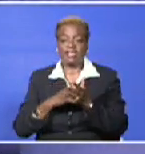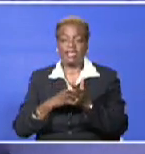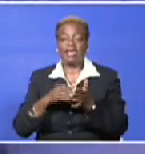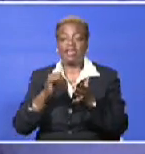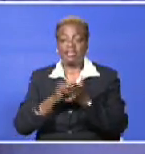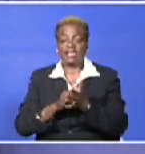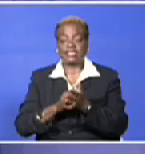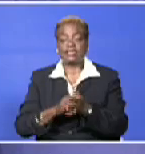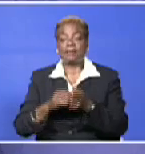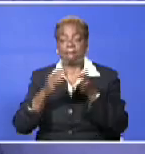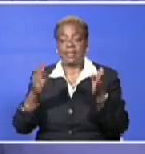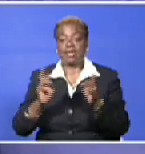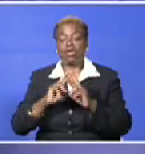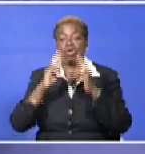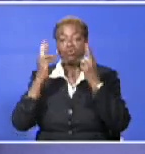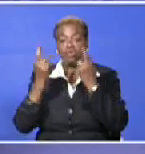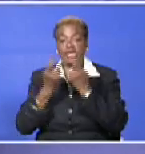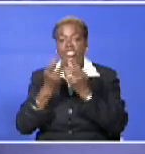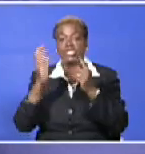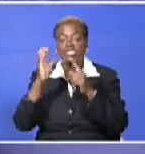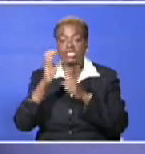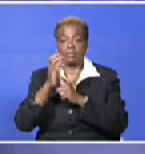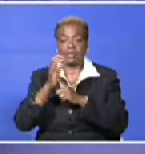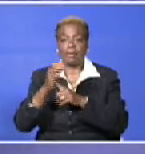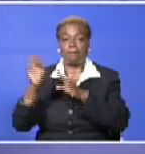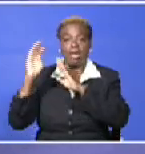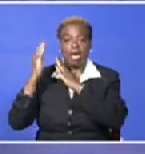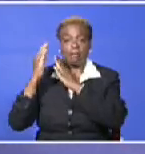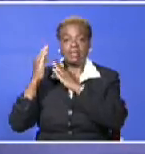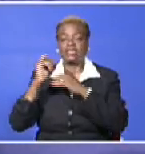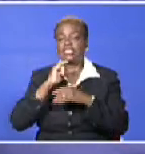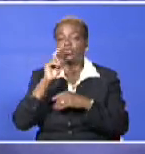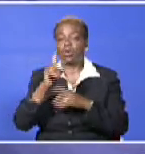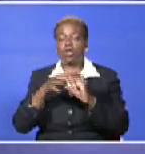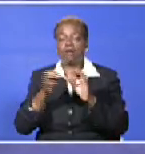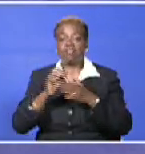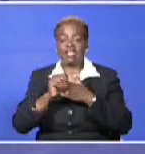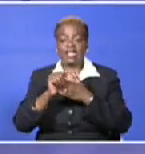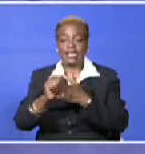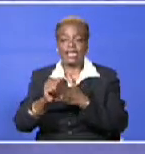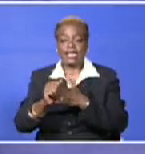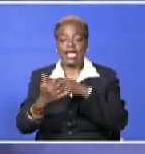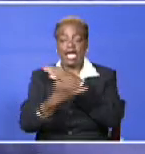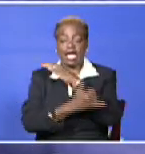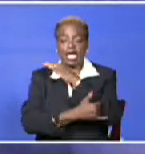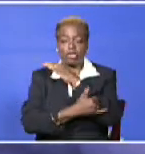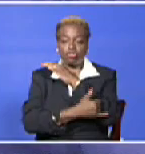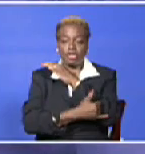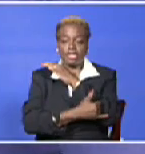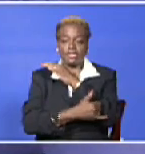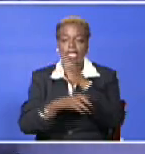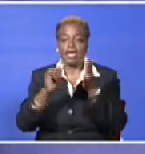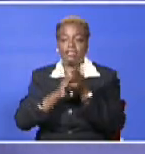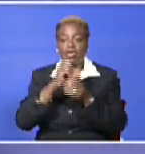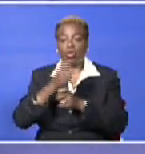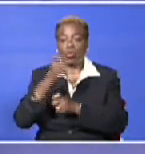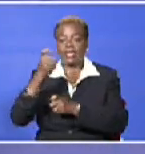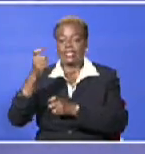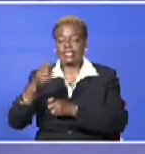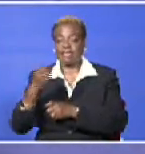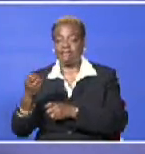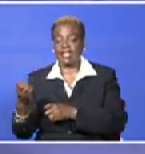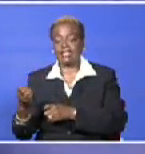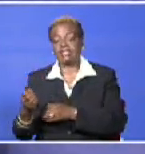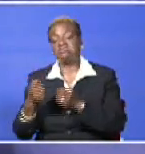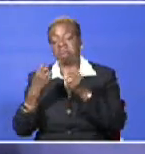regional championship for which the Bahamas basically is one of the leading countries that actually wins that event several